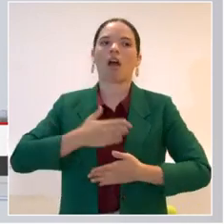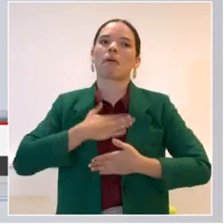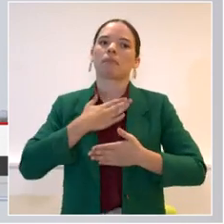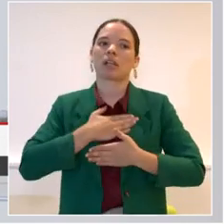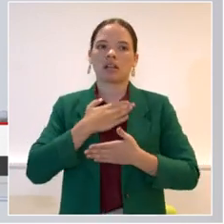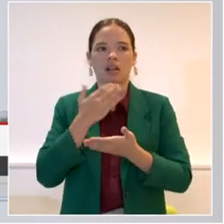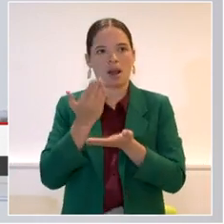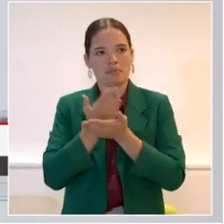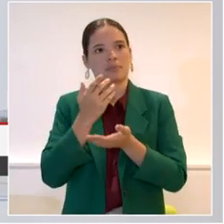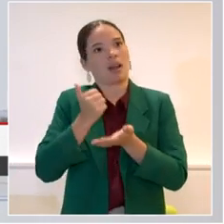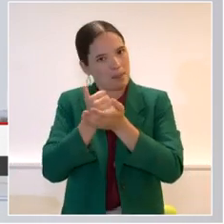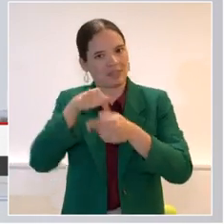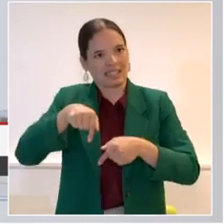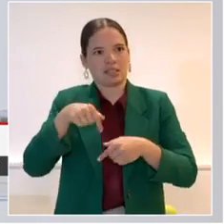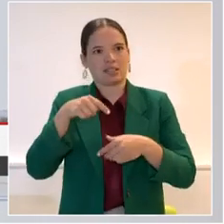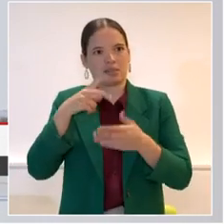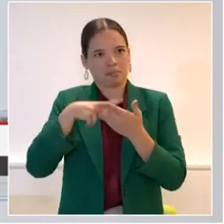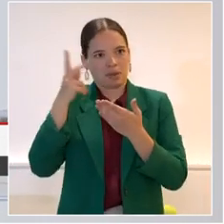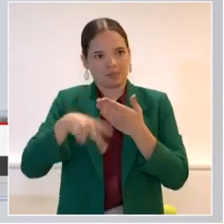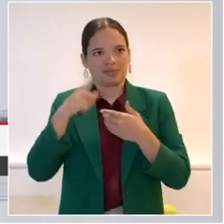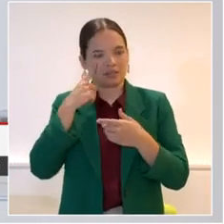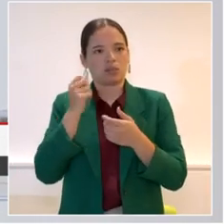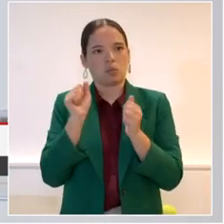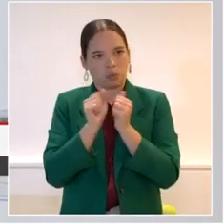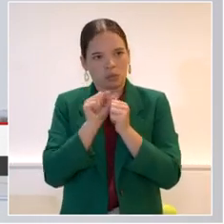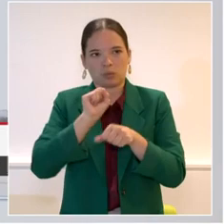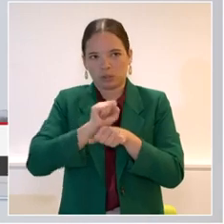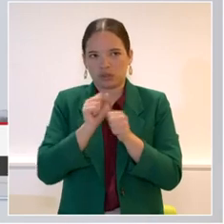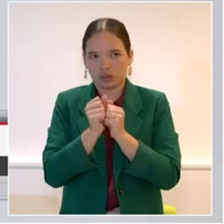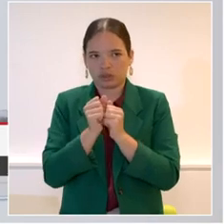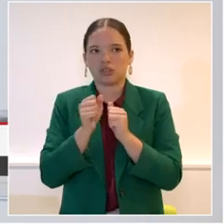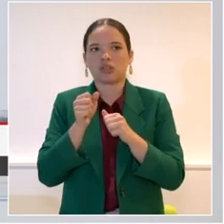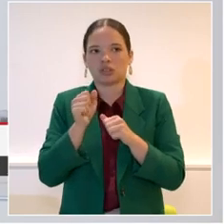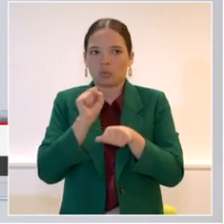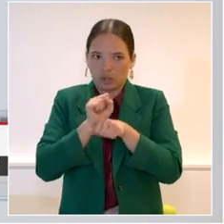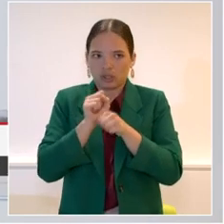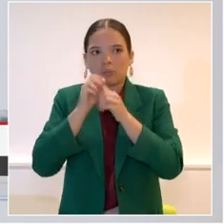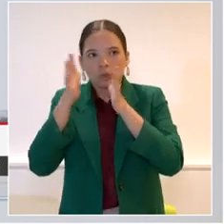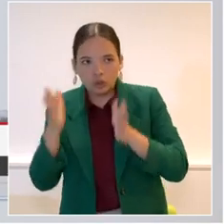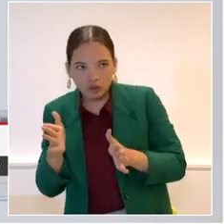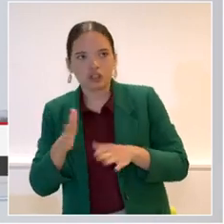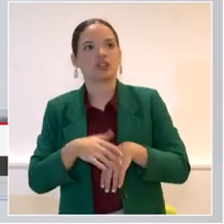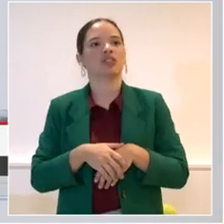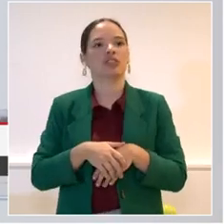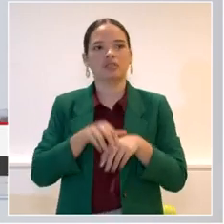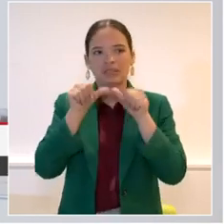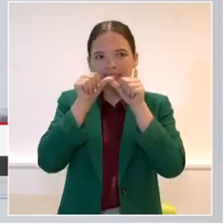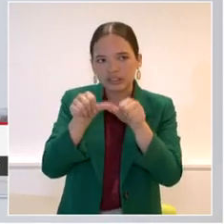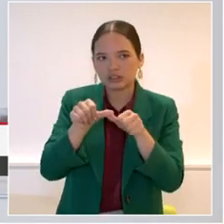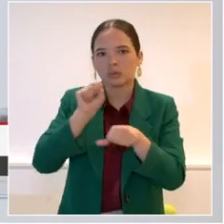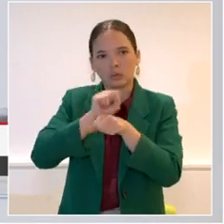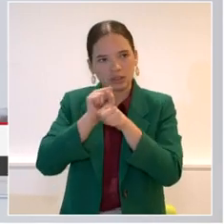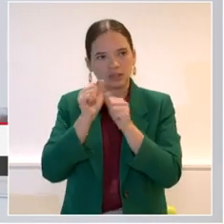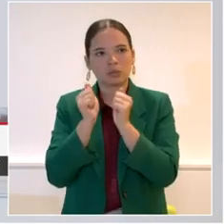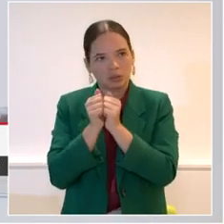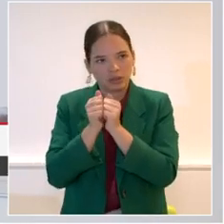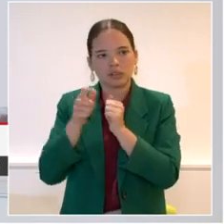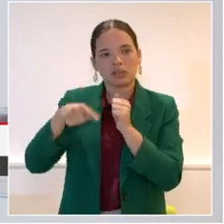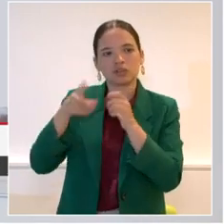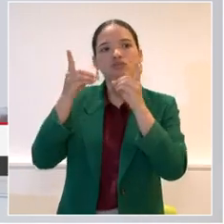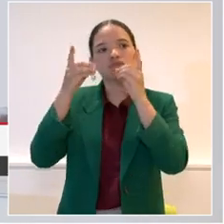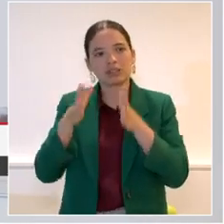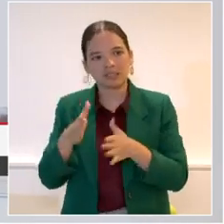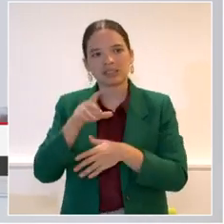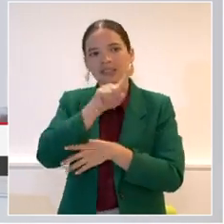forward to working with all of the employees here at Taylor Street and continuing to work with Director Zeilinger and the mayor and all the work that's going to be done